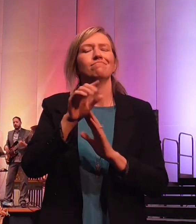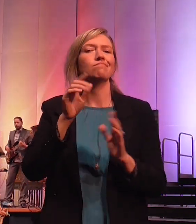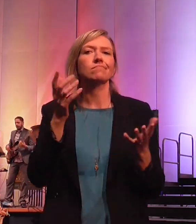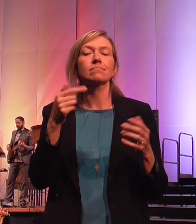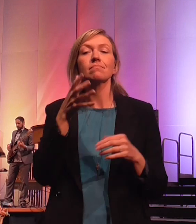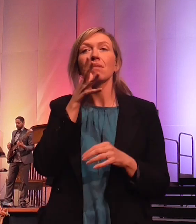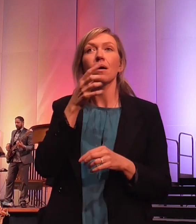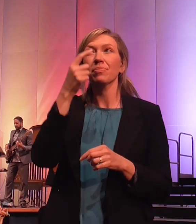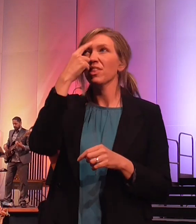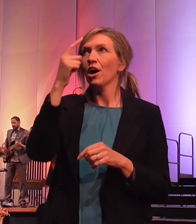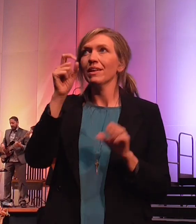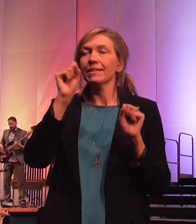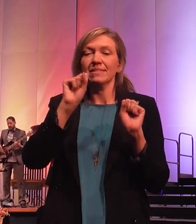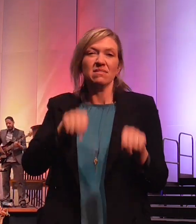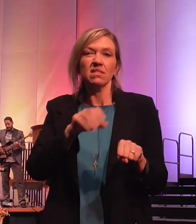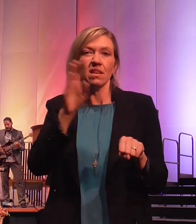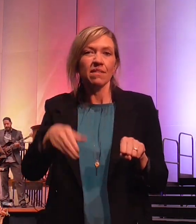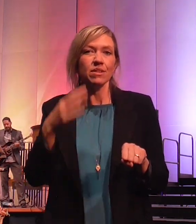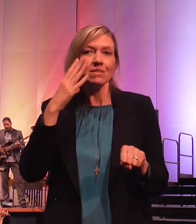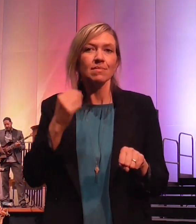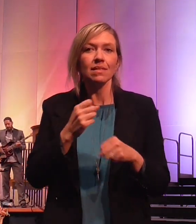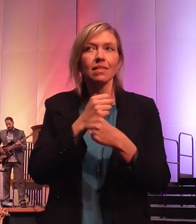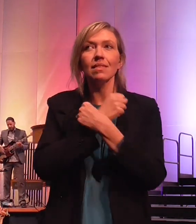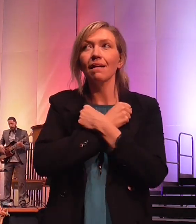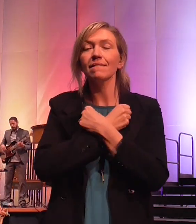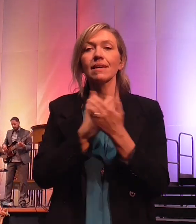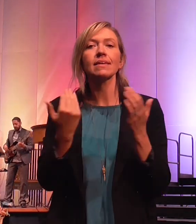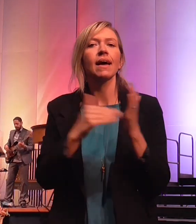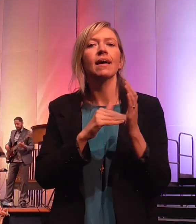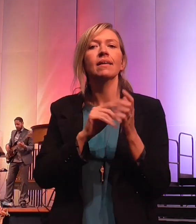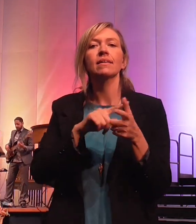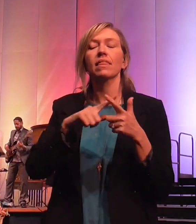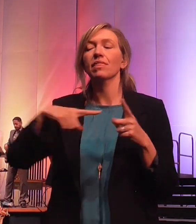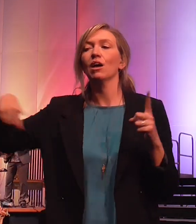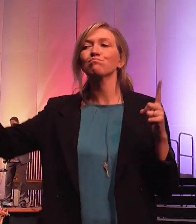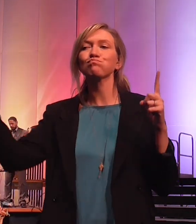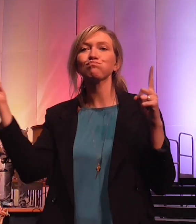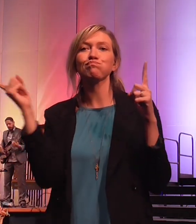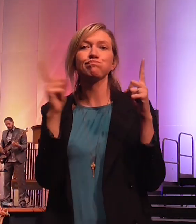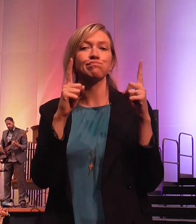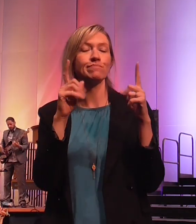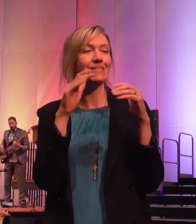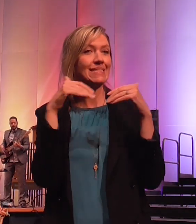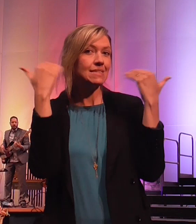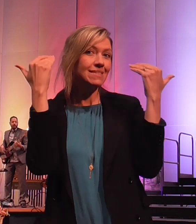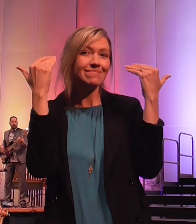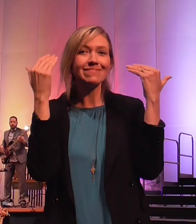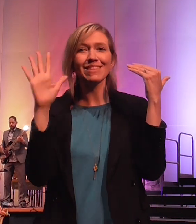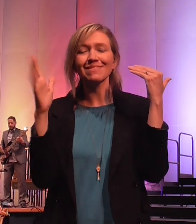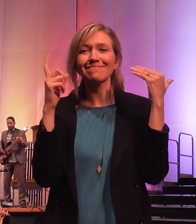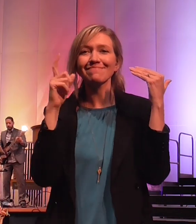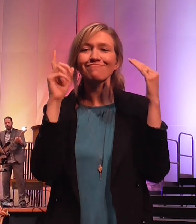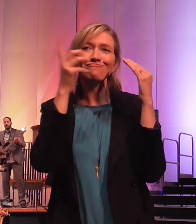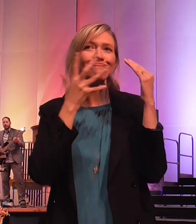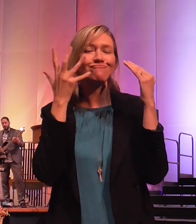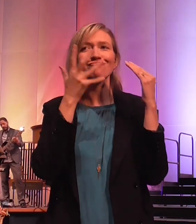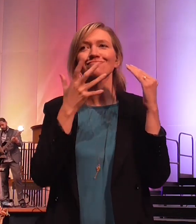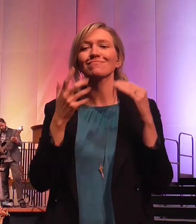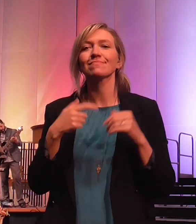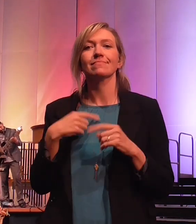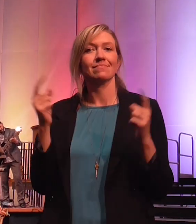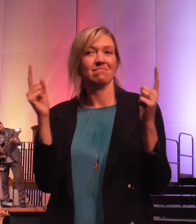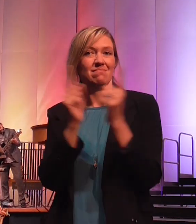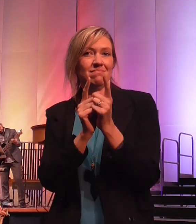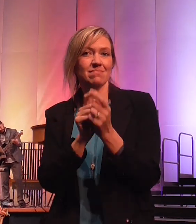She said that she thought she could never love again, but there he stood with that big wide grin.